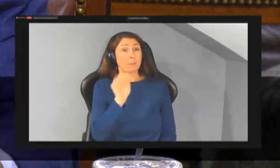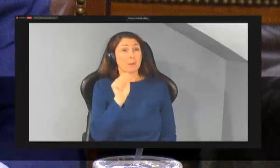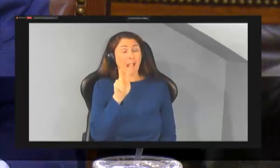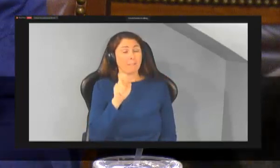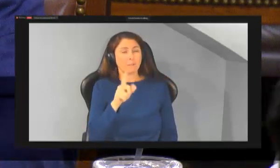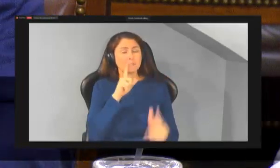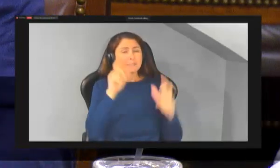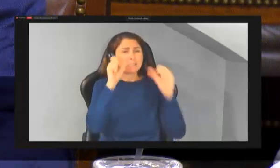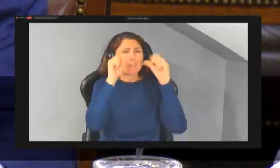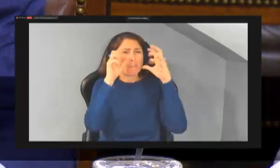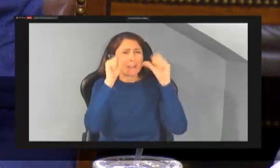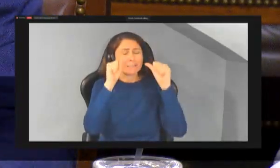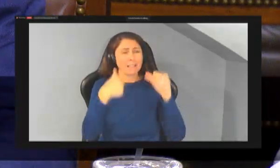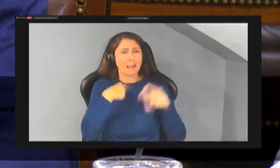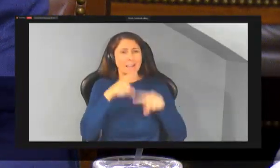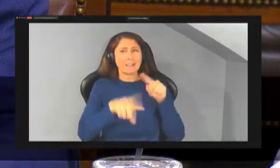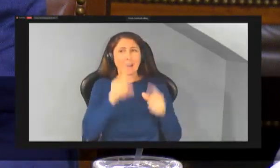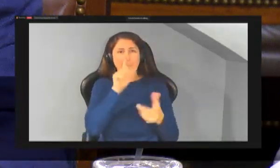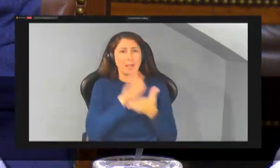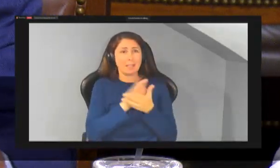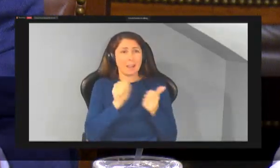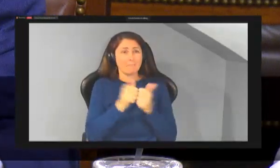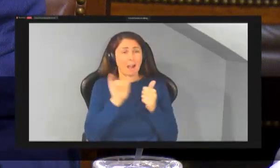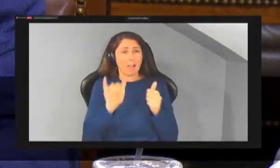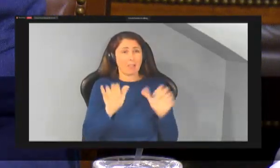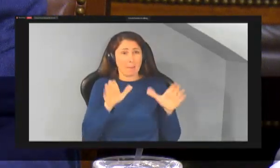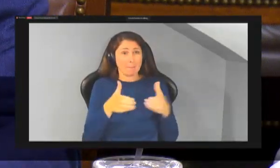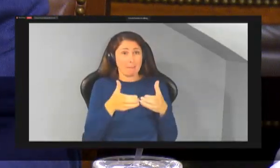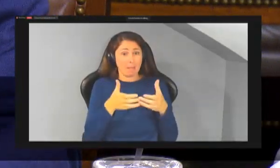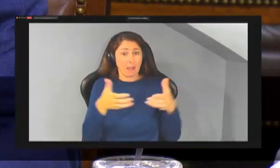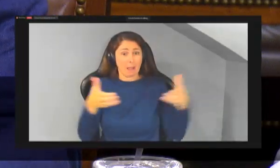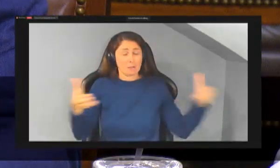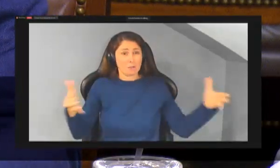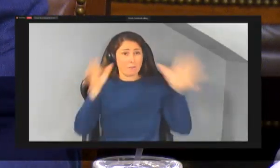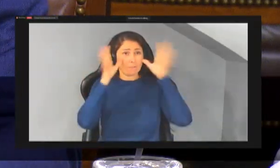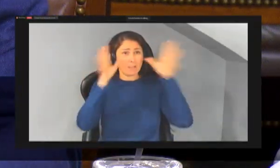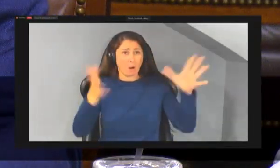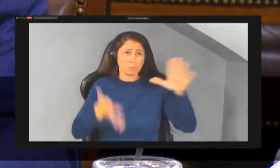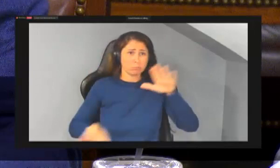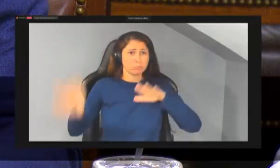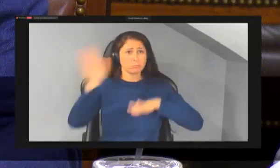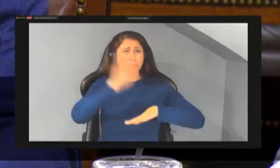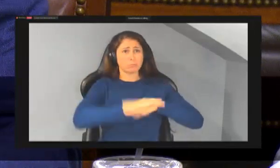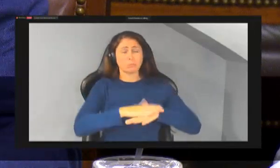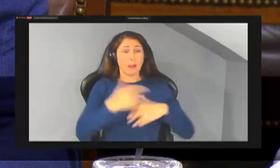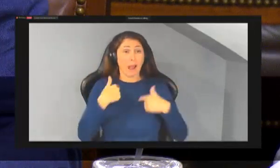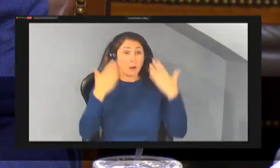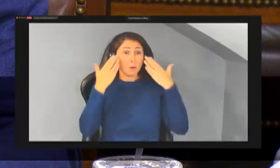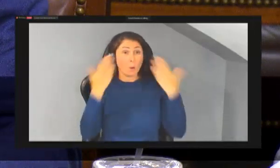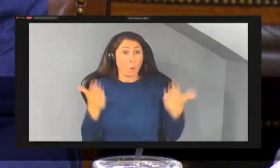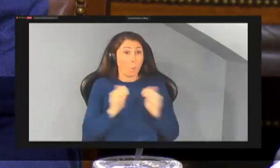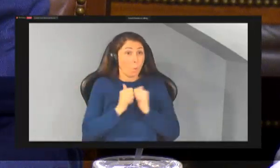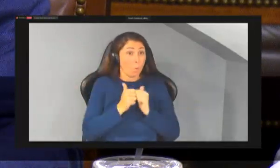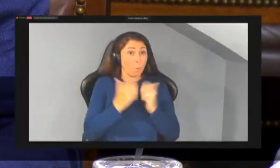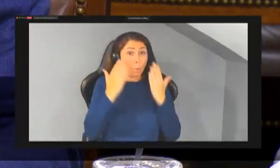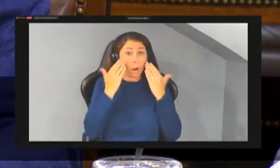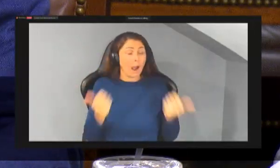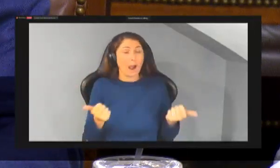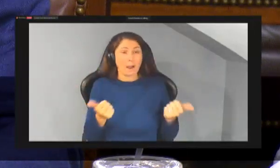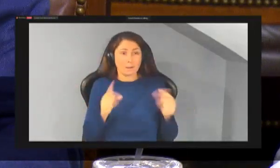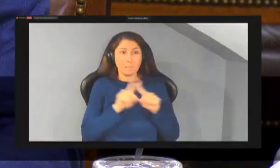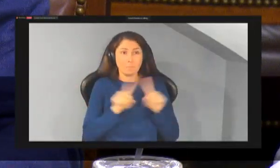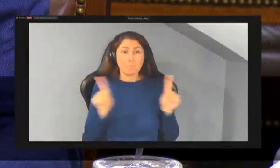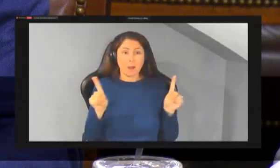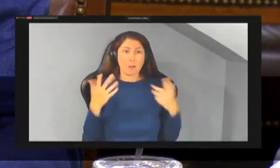the population of the deer, how it's increased. I don't know how, I don't know why that is, but I will tell you it's a stark difference